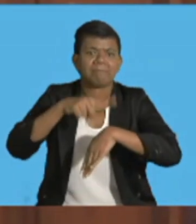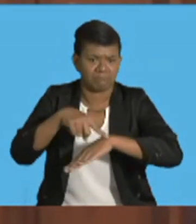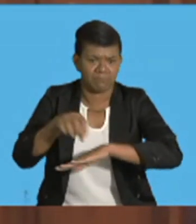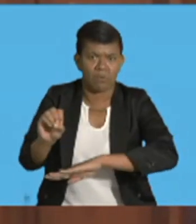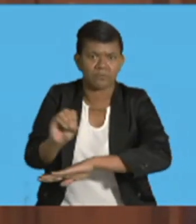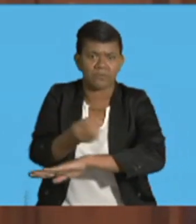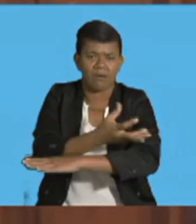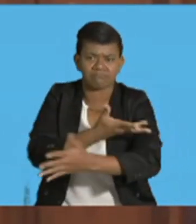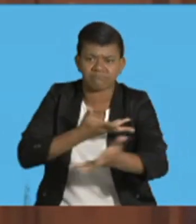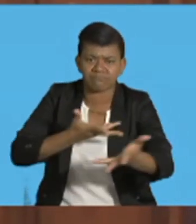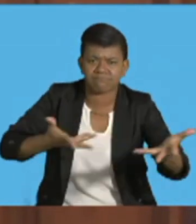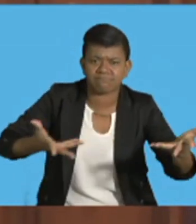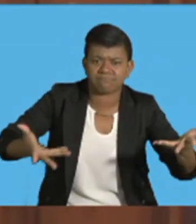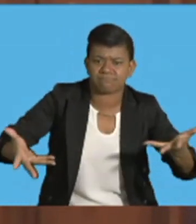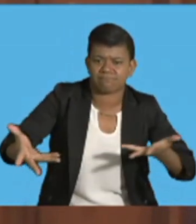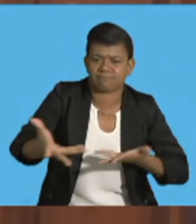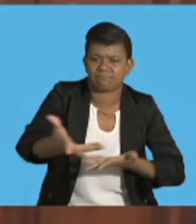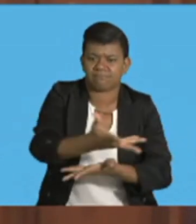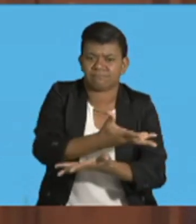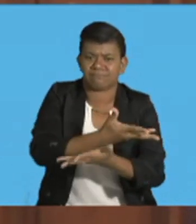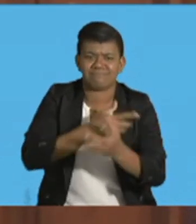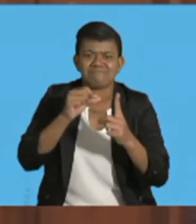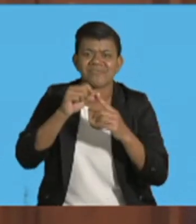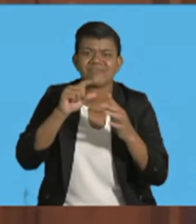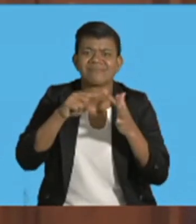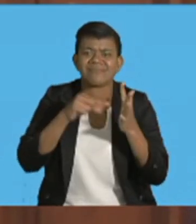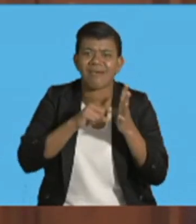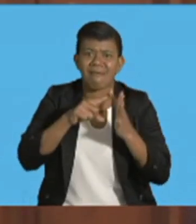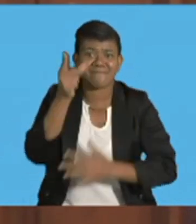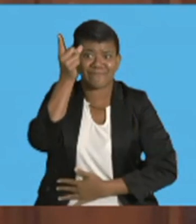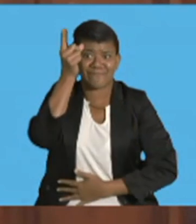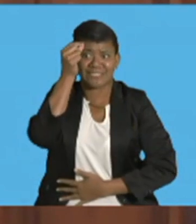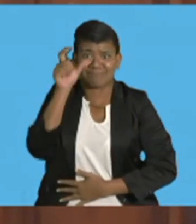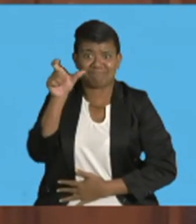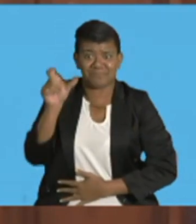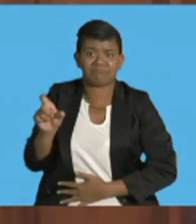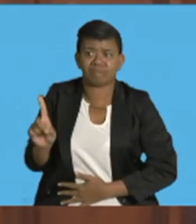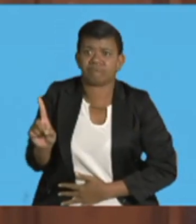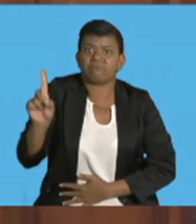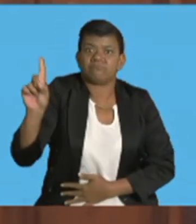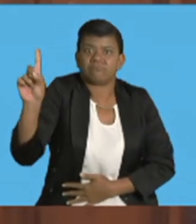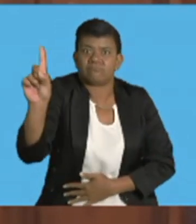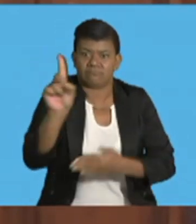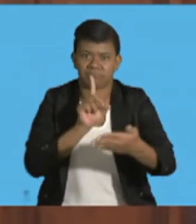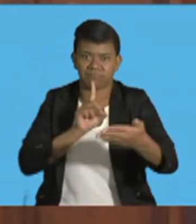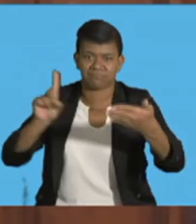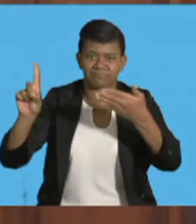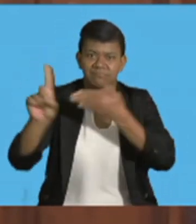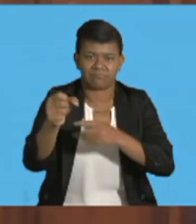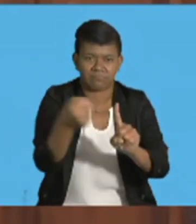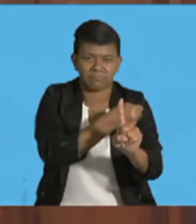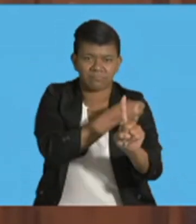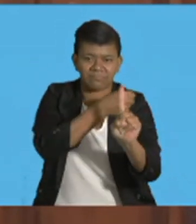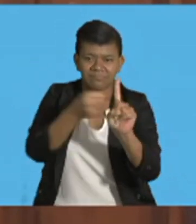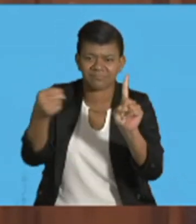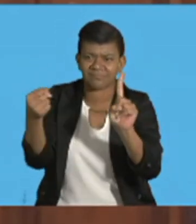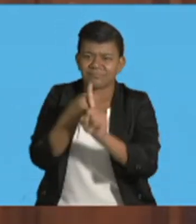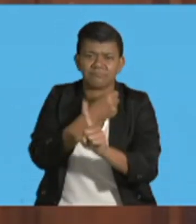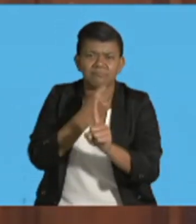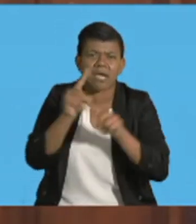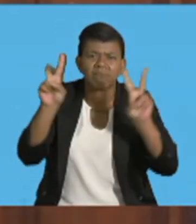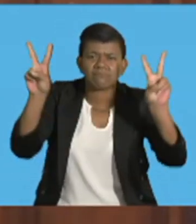hospitality. Fiji is a country of extraordinary beauty, with a unique connection to the ocean and the